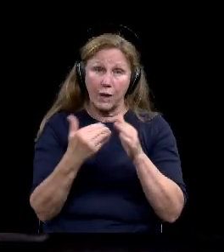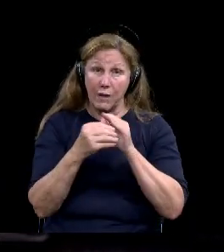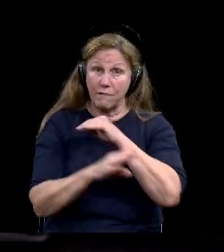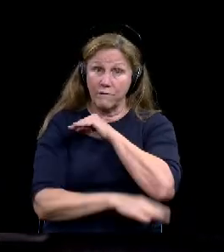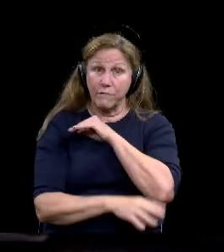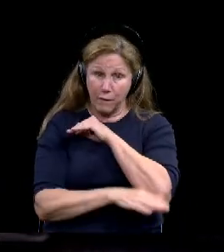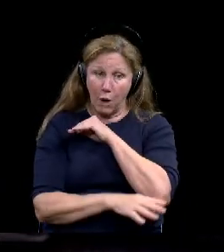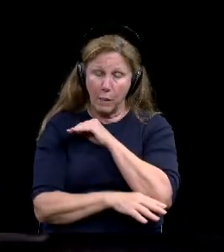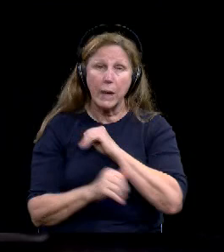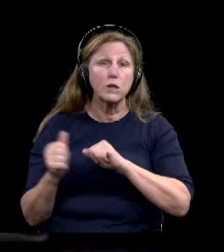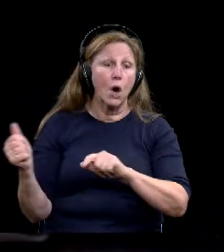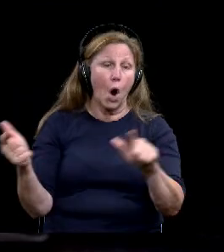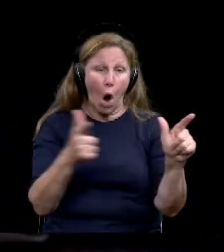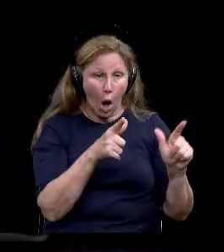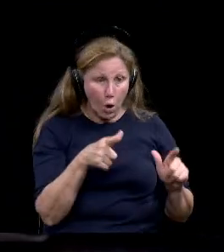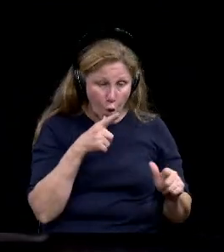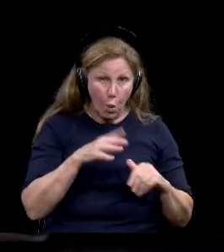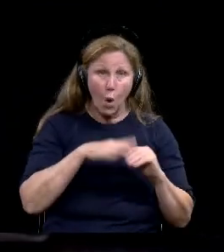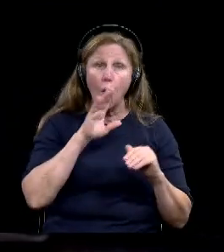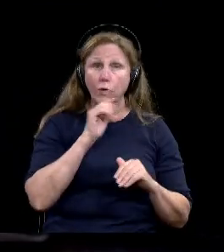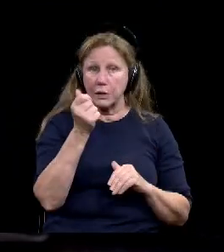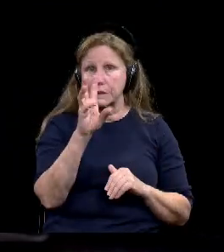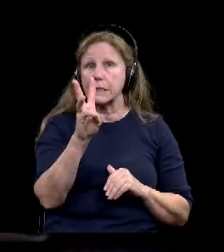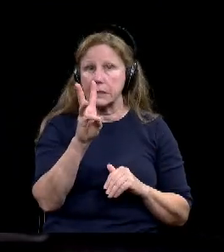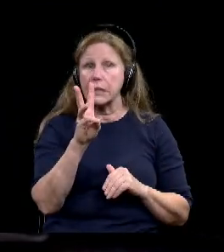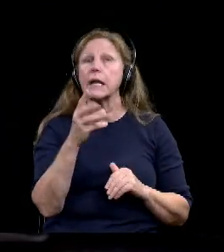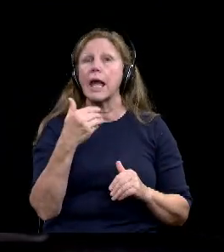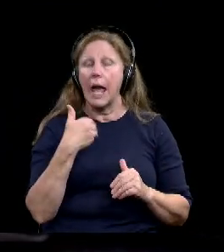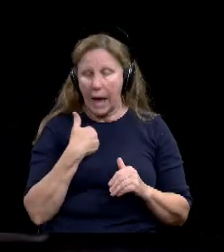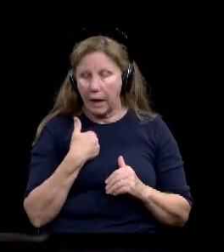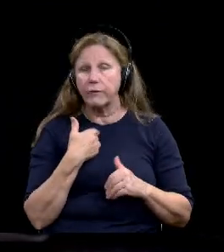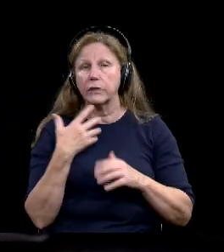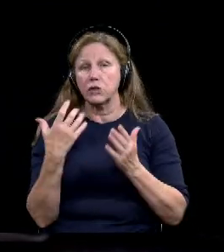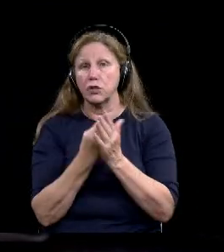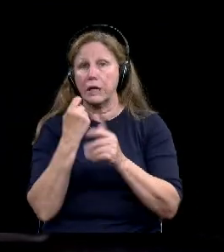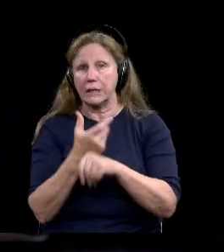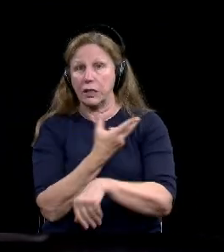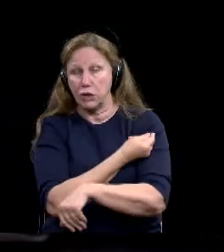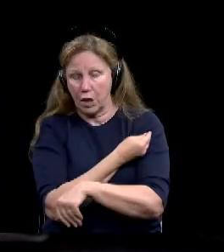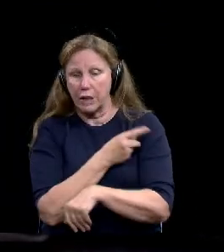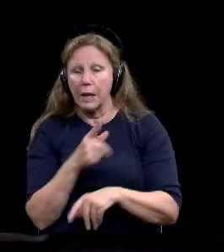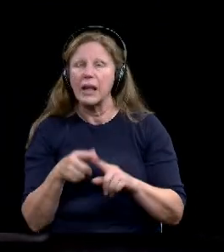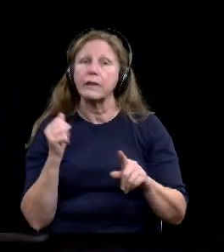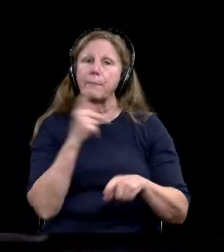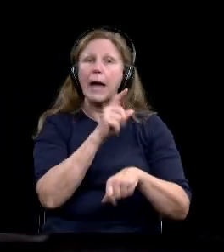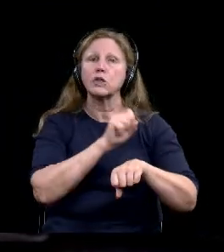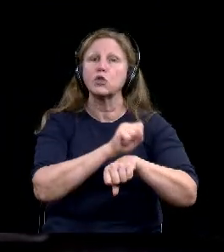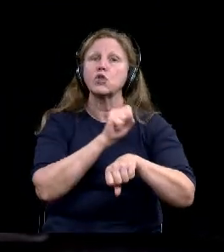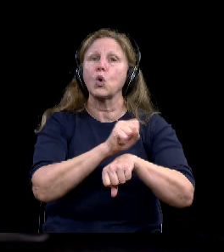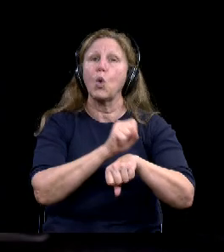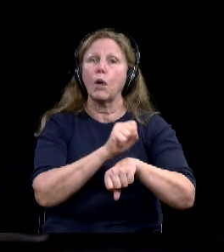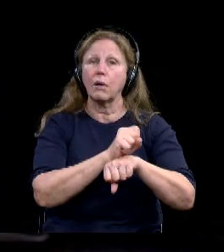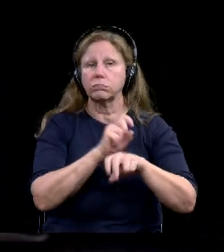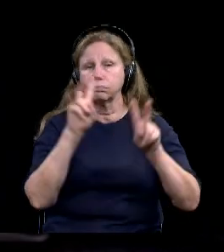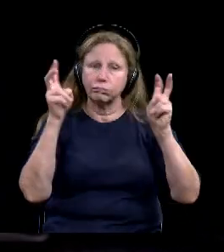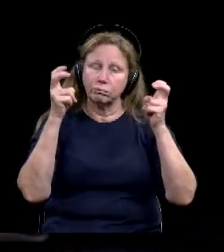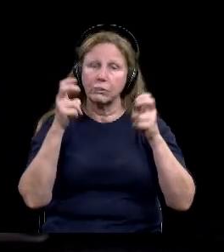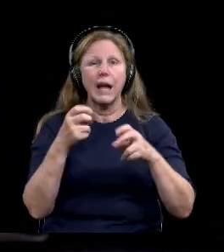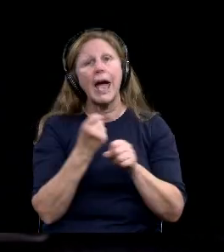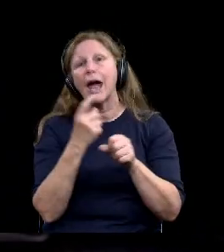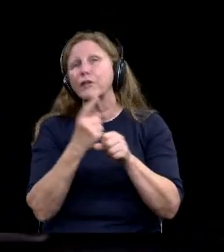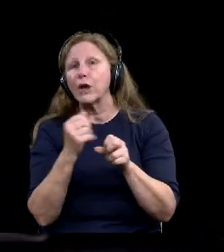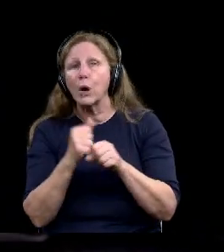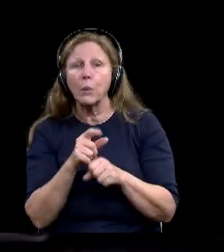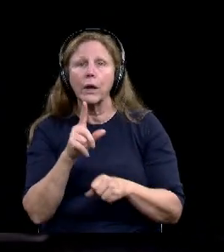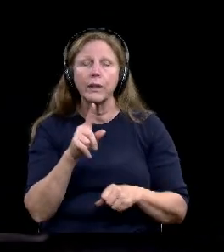push that typically happens every year with the TVFC or the Texas Vaccine for Children program every year. So it's a lot of education being